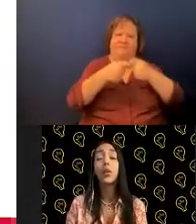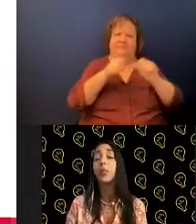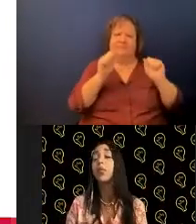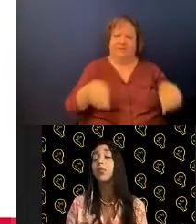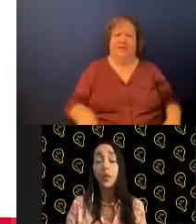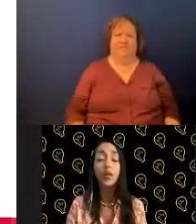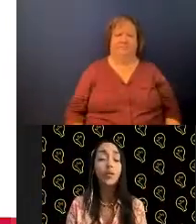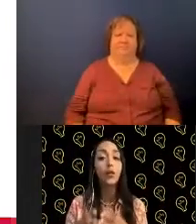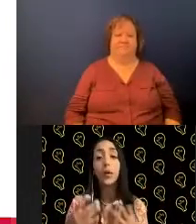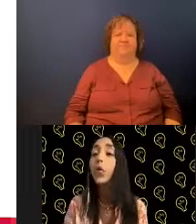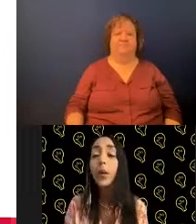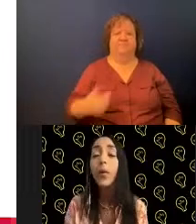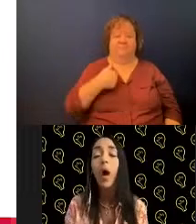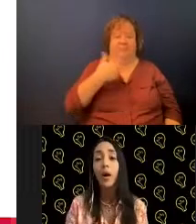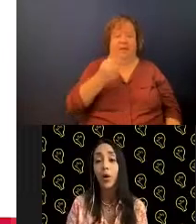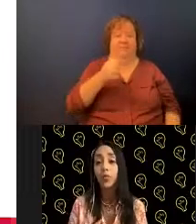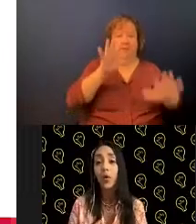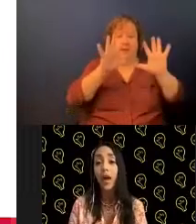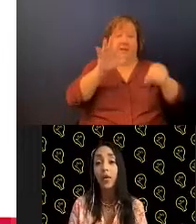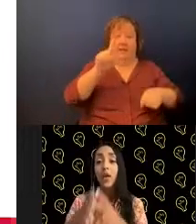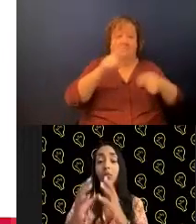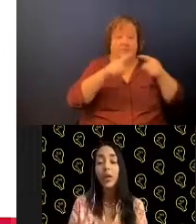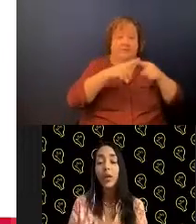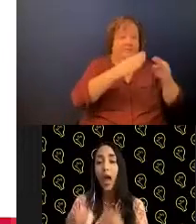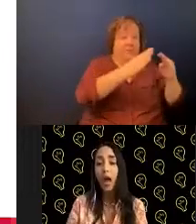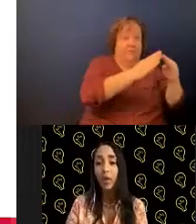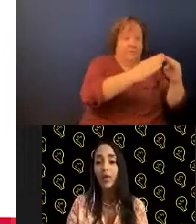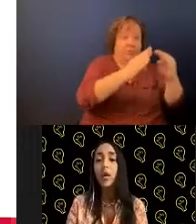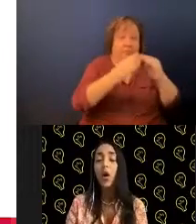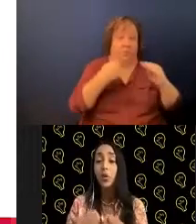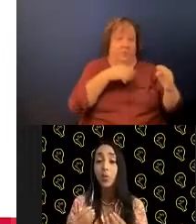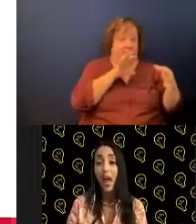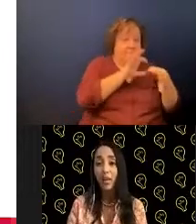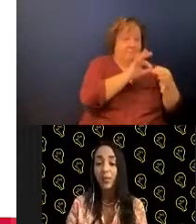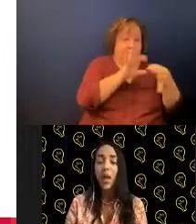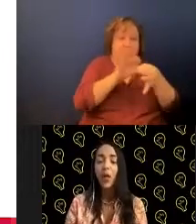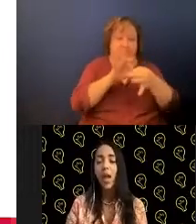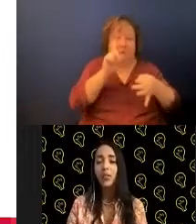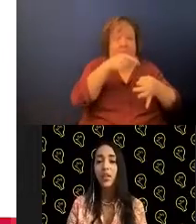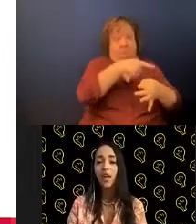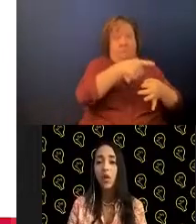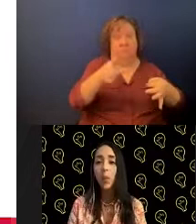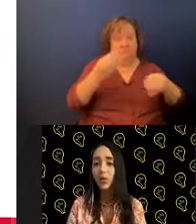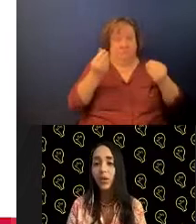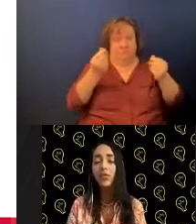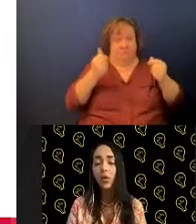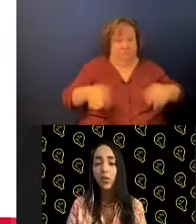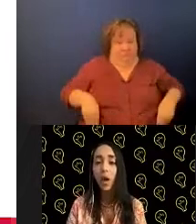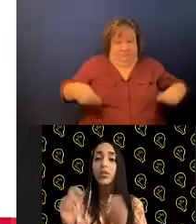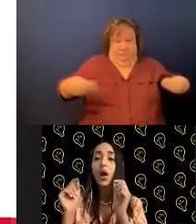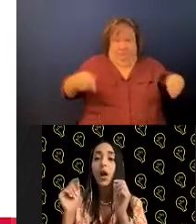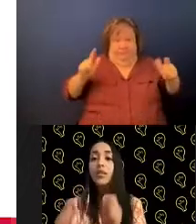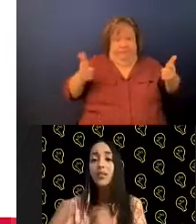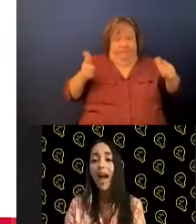are communities that are very vulnerable, are also have really high rates of criminality. And we actually had the opportunity to